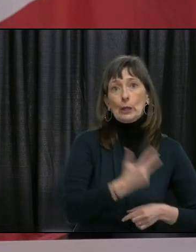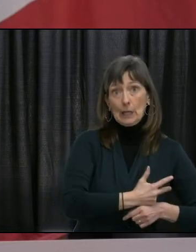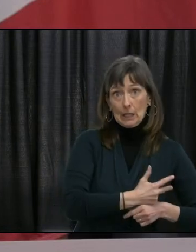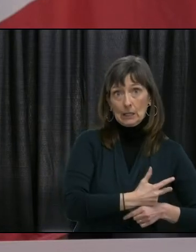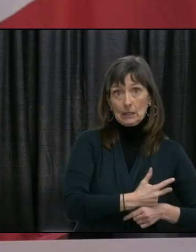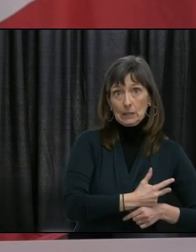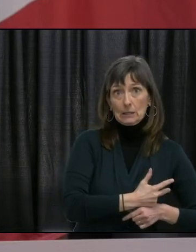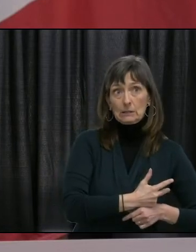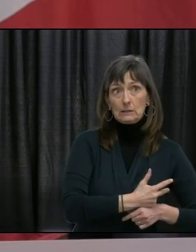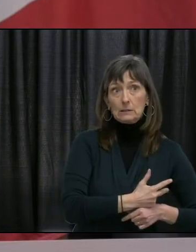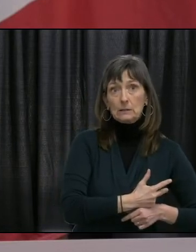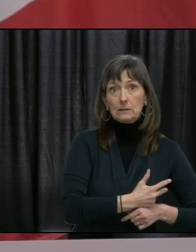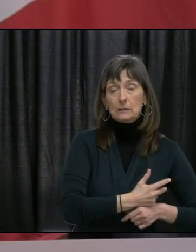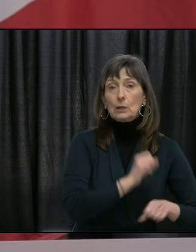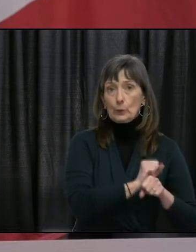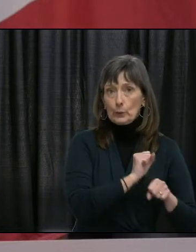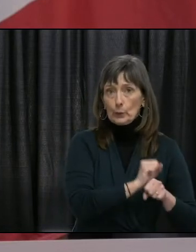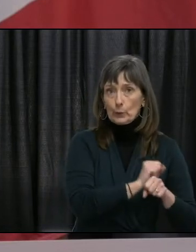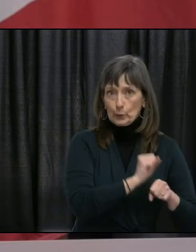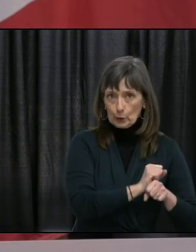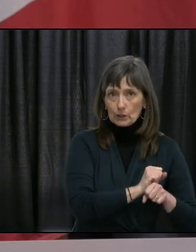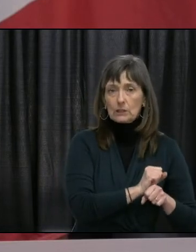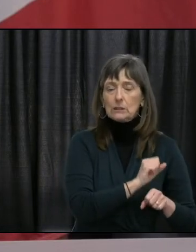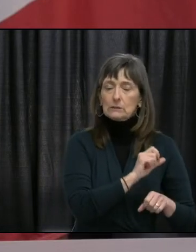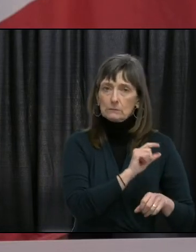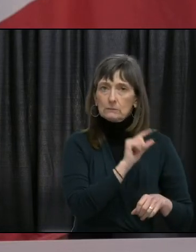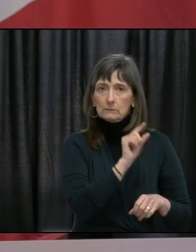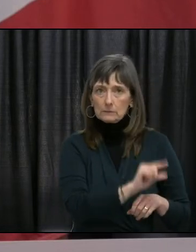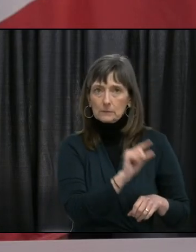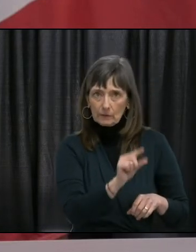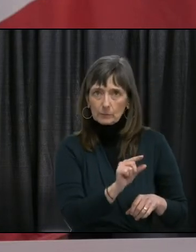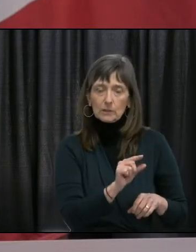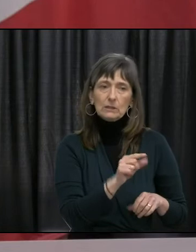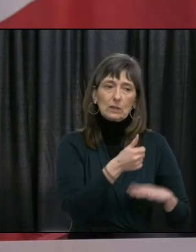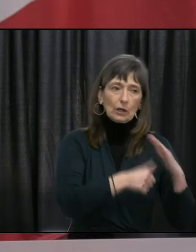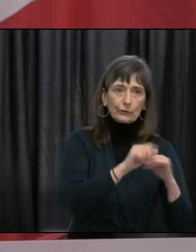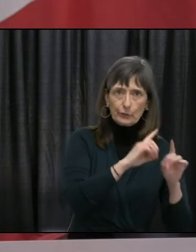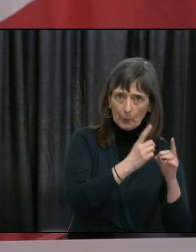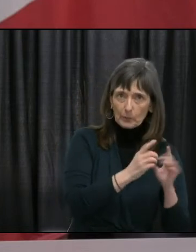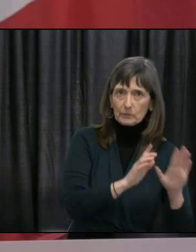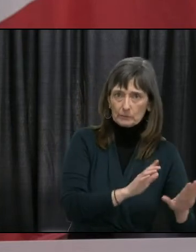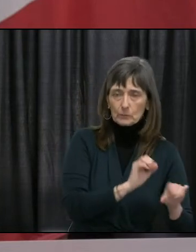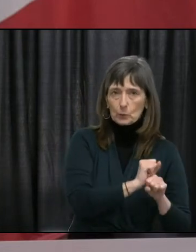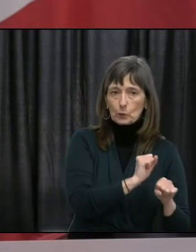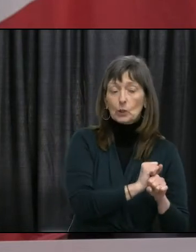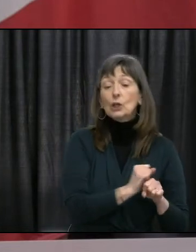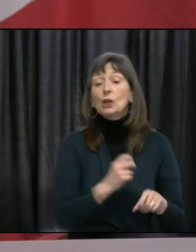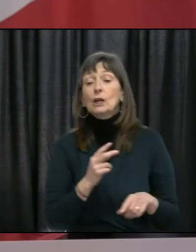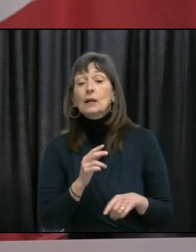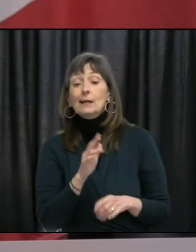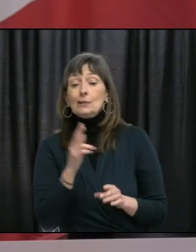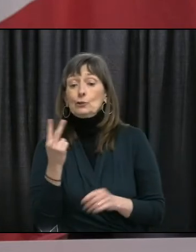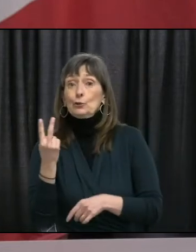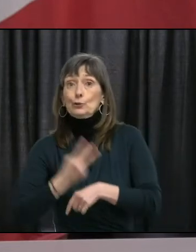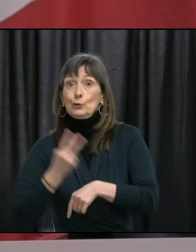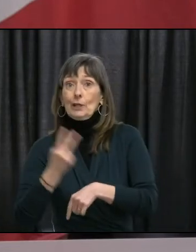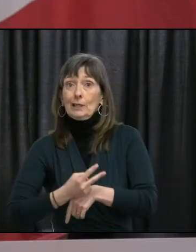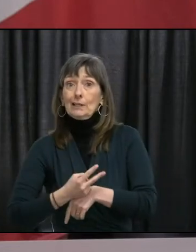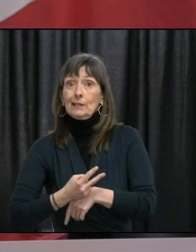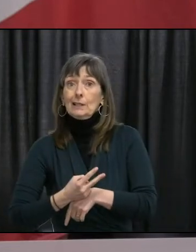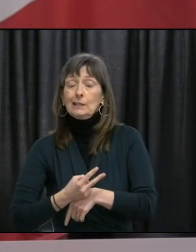be working with the public sector within their work that they do, and 2 would be probably